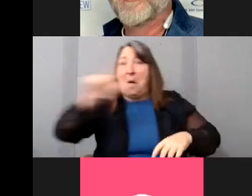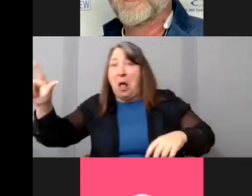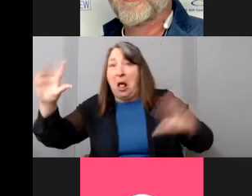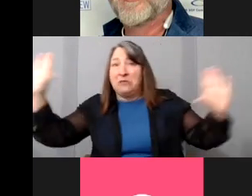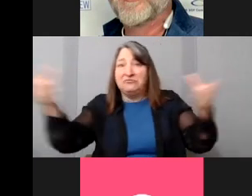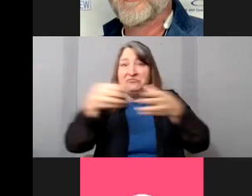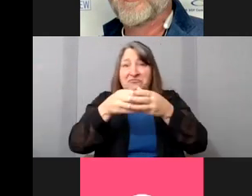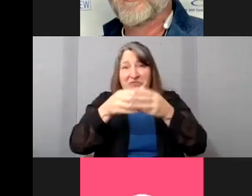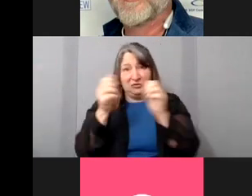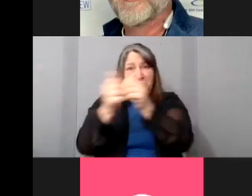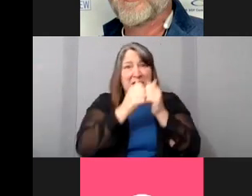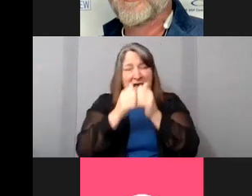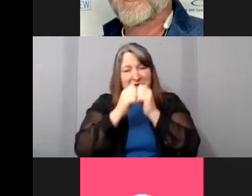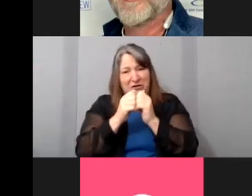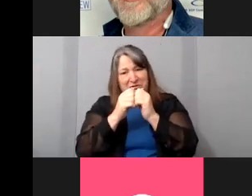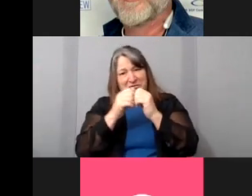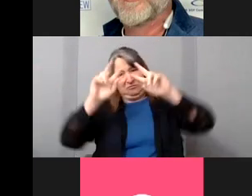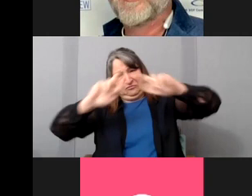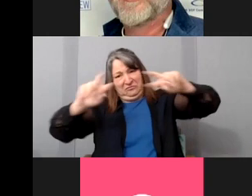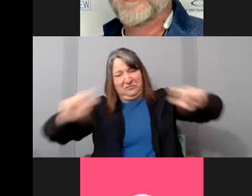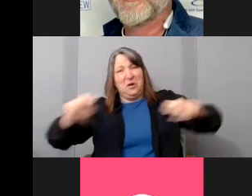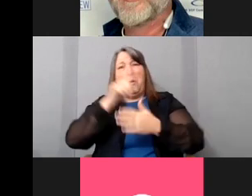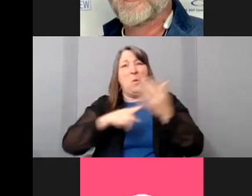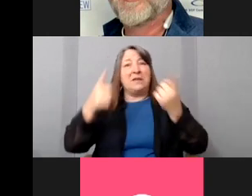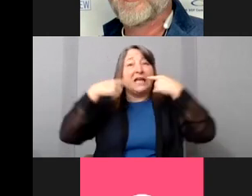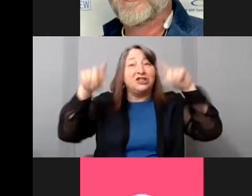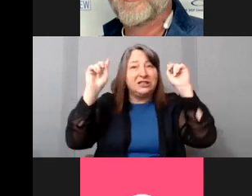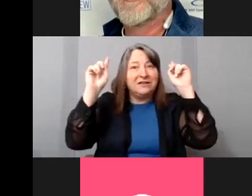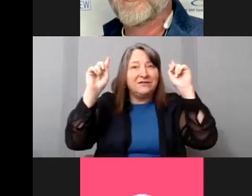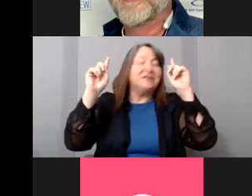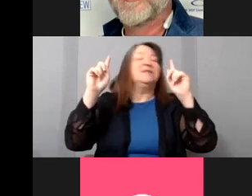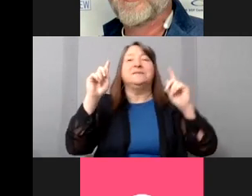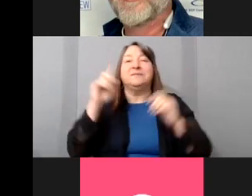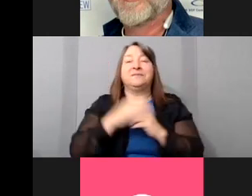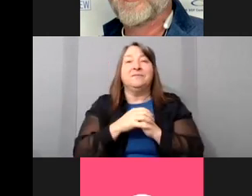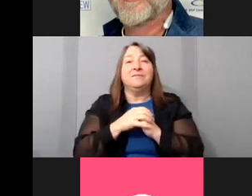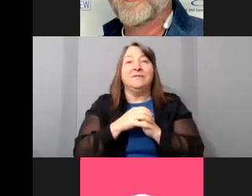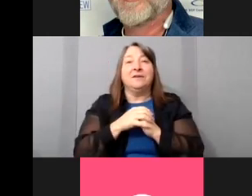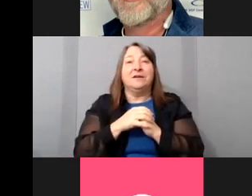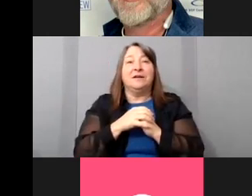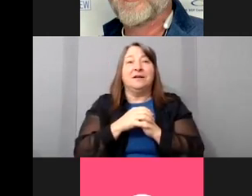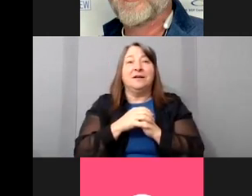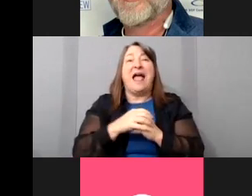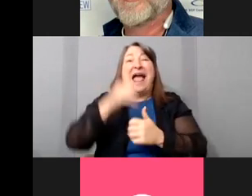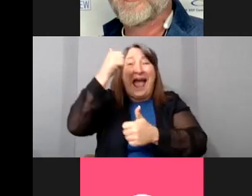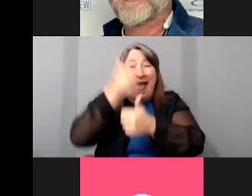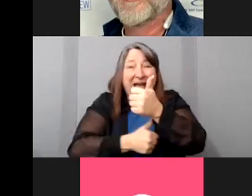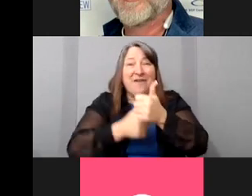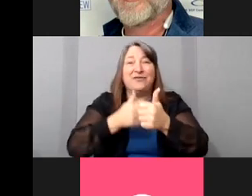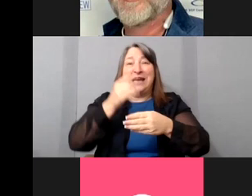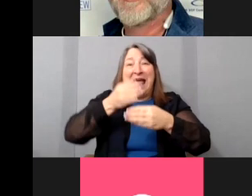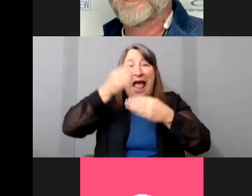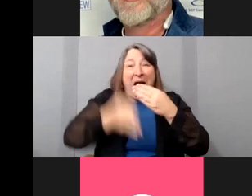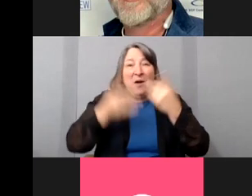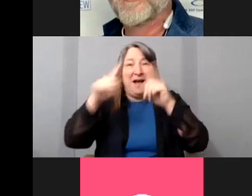do they seem to achieve? And there was not a single outcome area that they looked at where they did not find evidence that mentoring